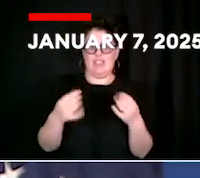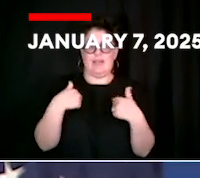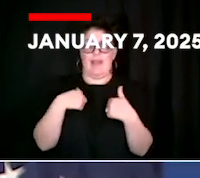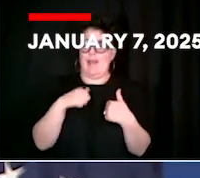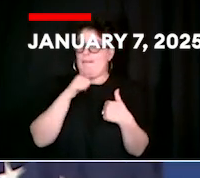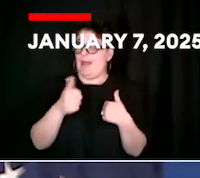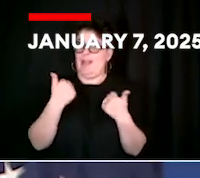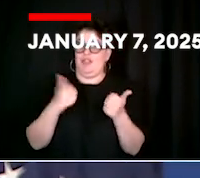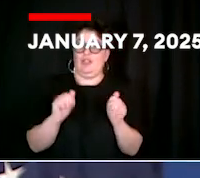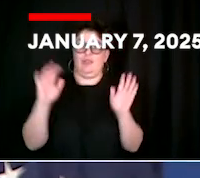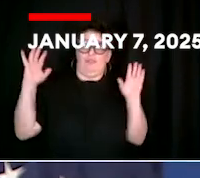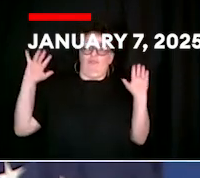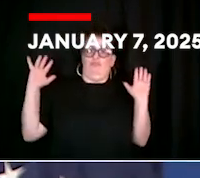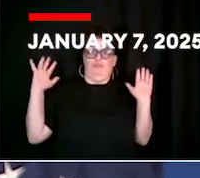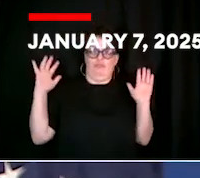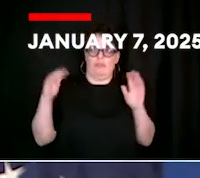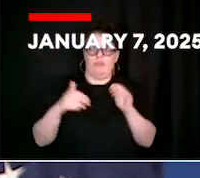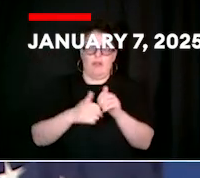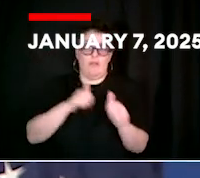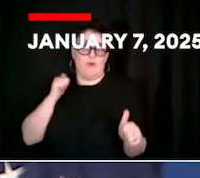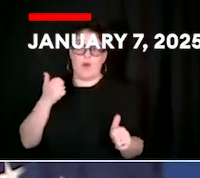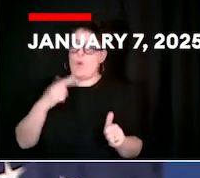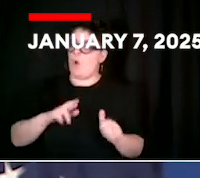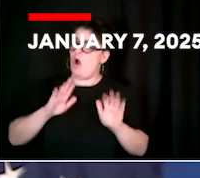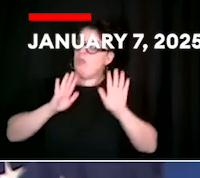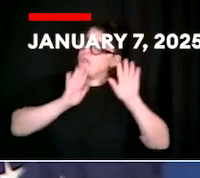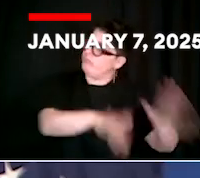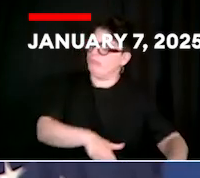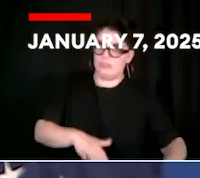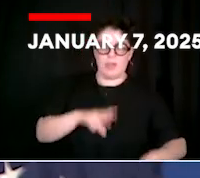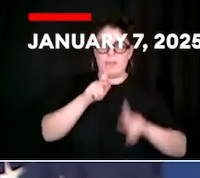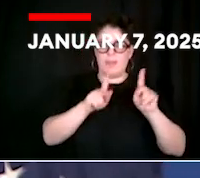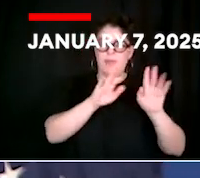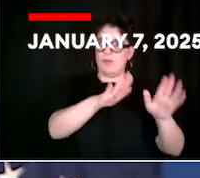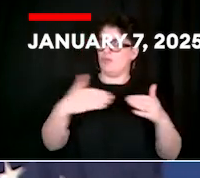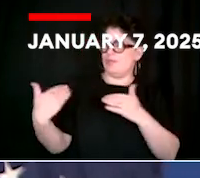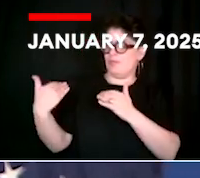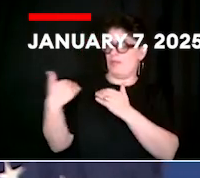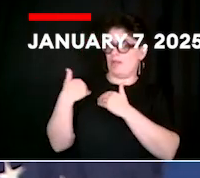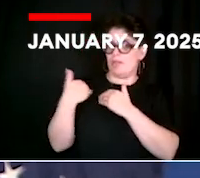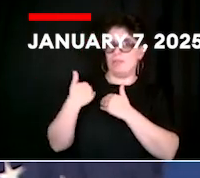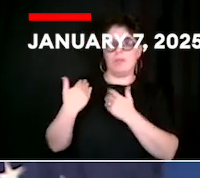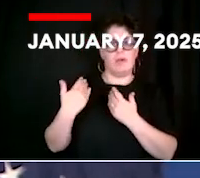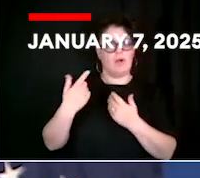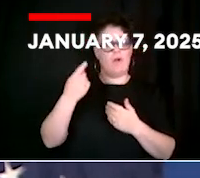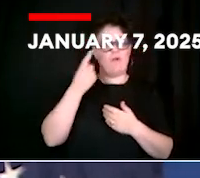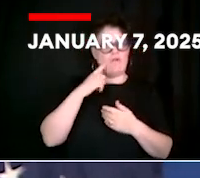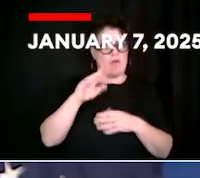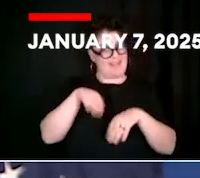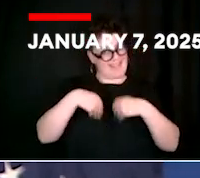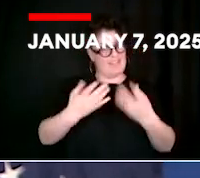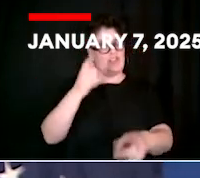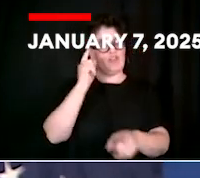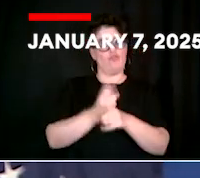and overshadow those who are responsible for giving the right directions on how it should be done.